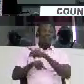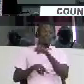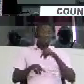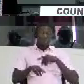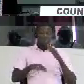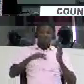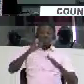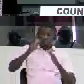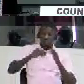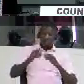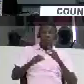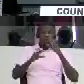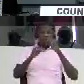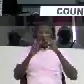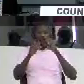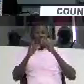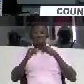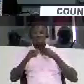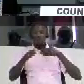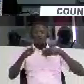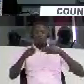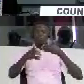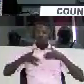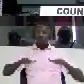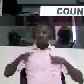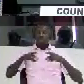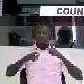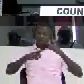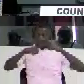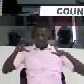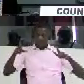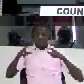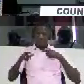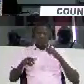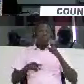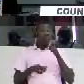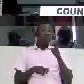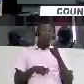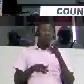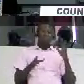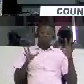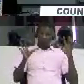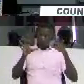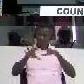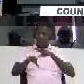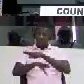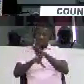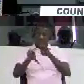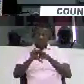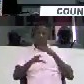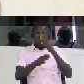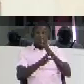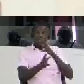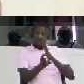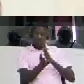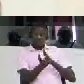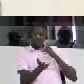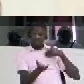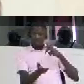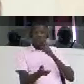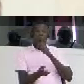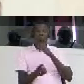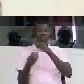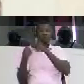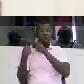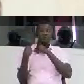Jola. You assembled the men, and after the men fell in, can you tell us who took charge of the parade? Was